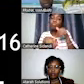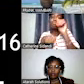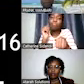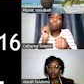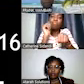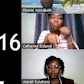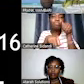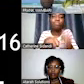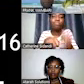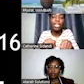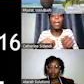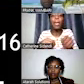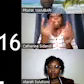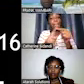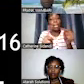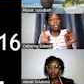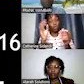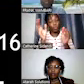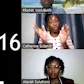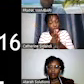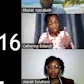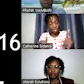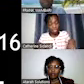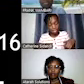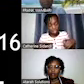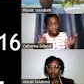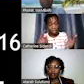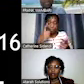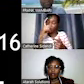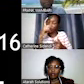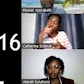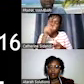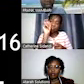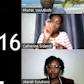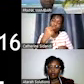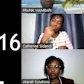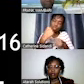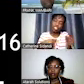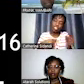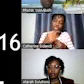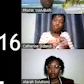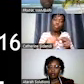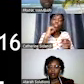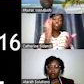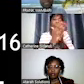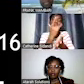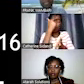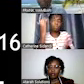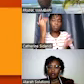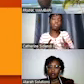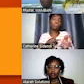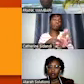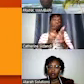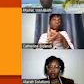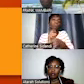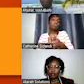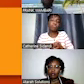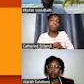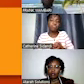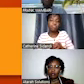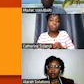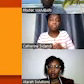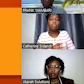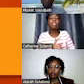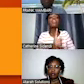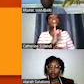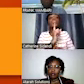or business simply because someone has walked away from your life that you depended upon. So